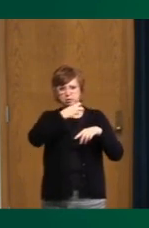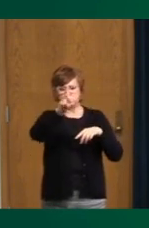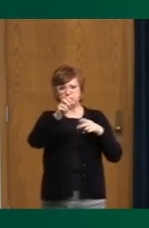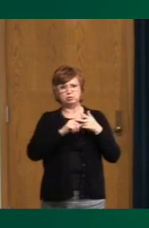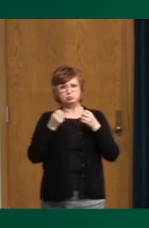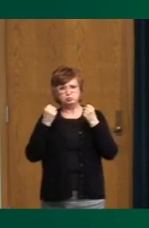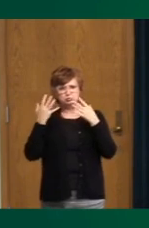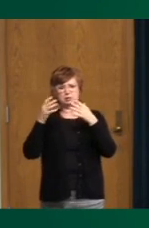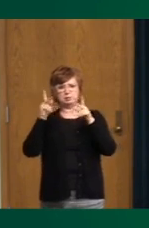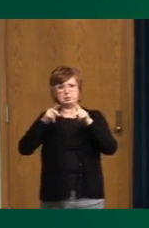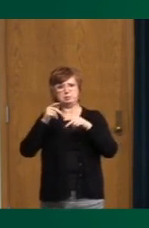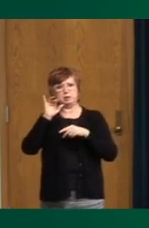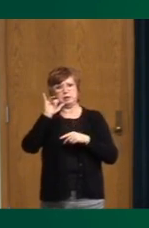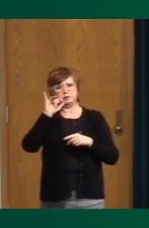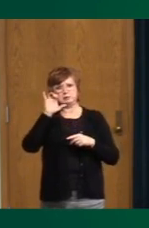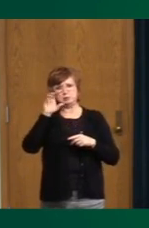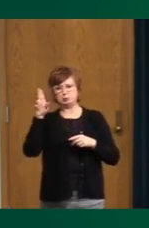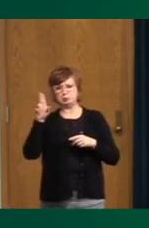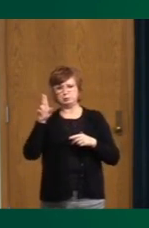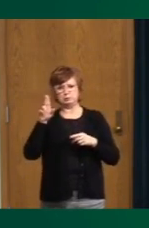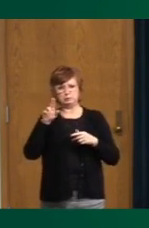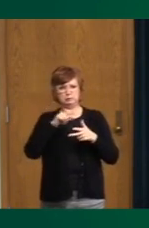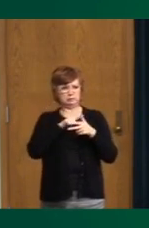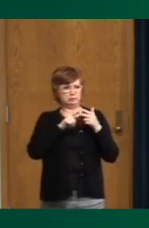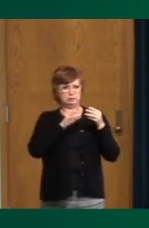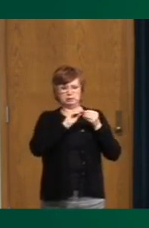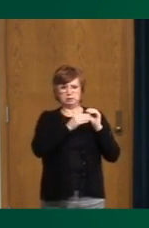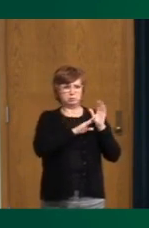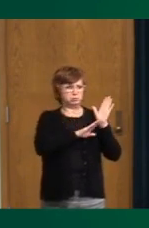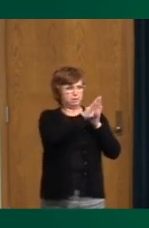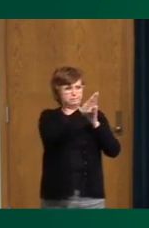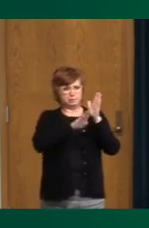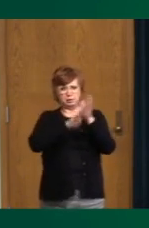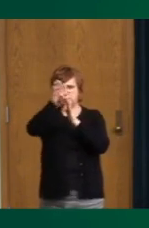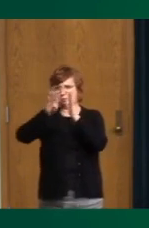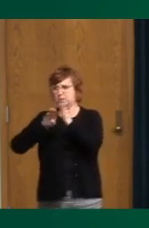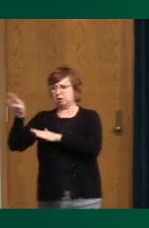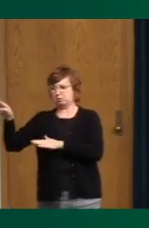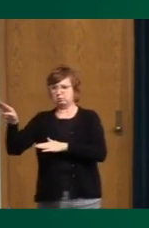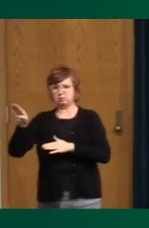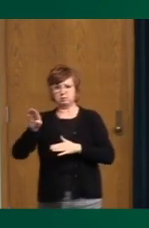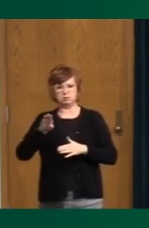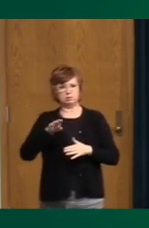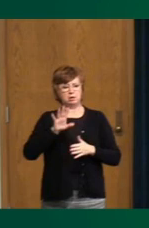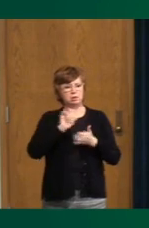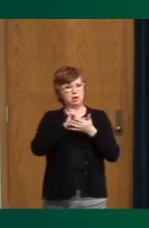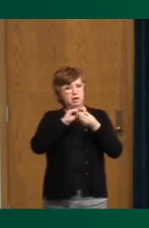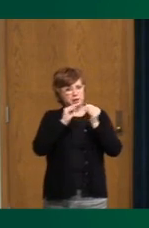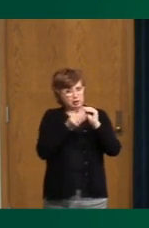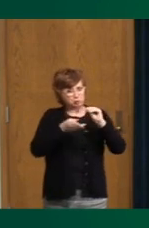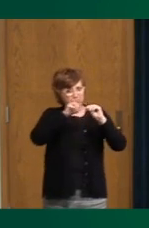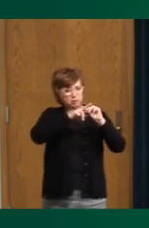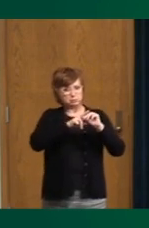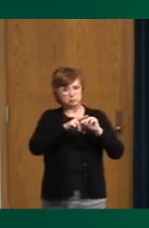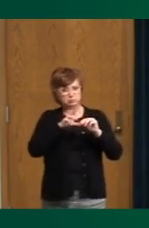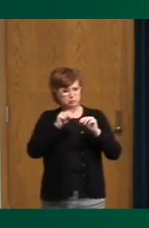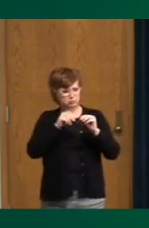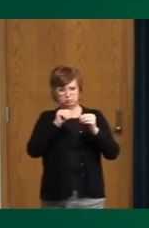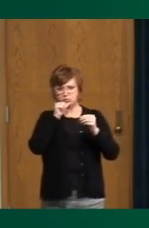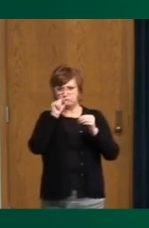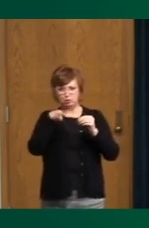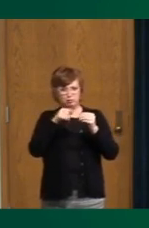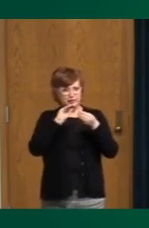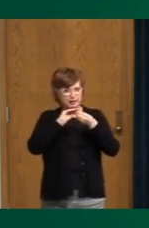down. Keeping in mind that these are not just numbers. They're the furthest thing from just being numbers. Each and